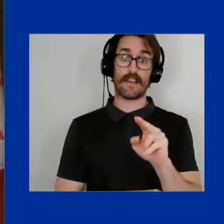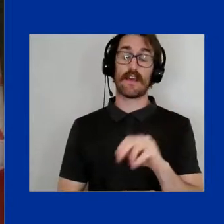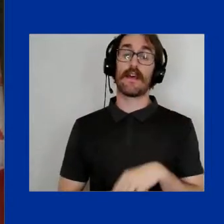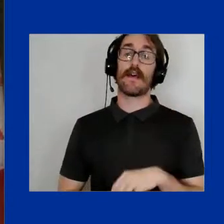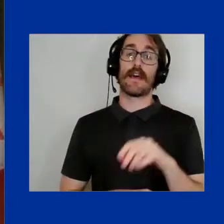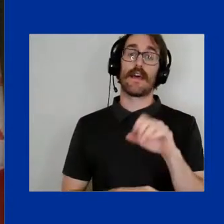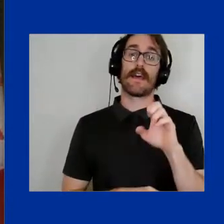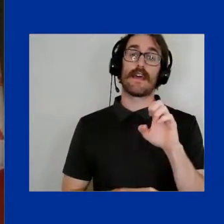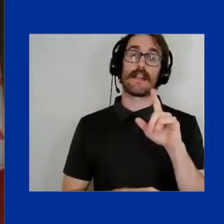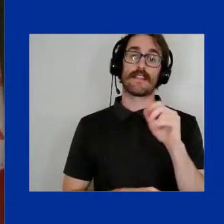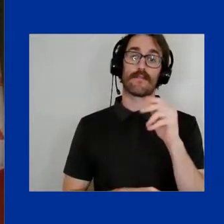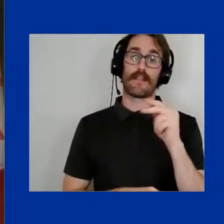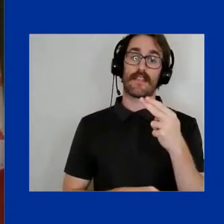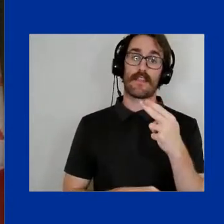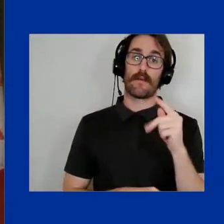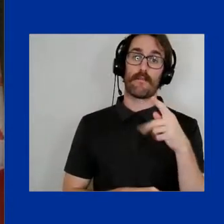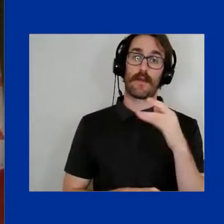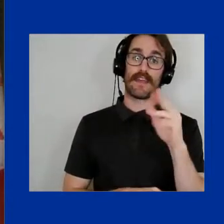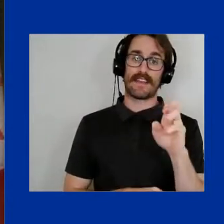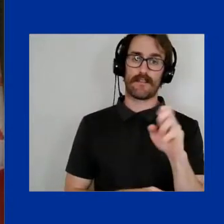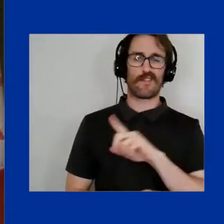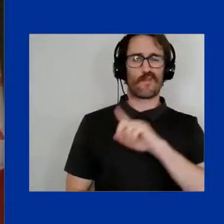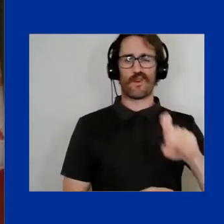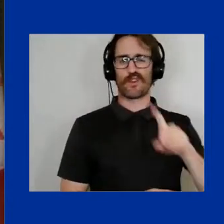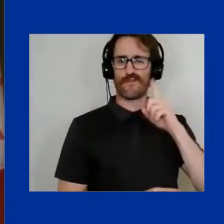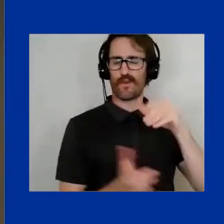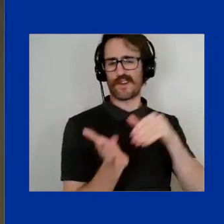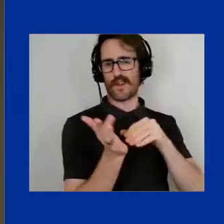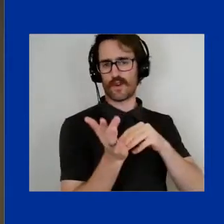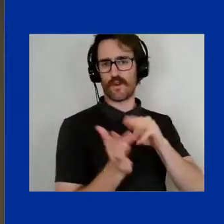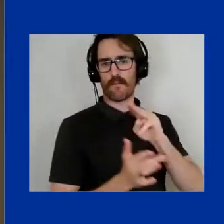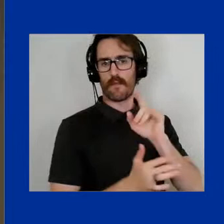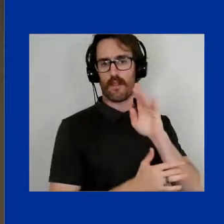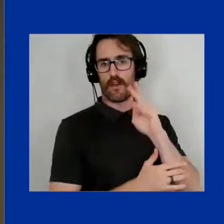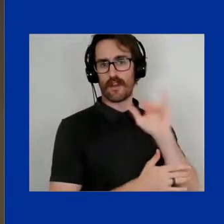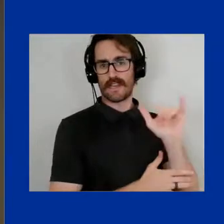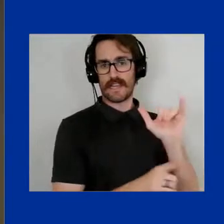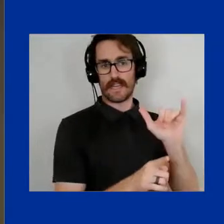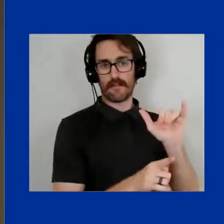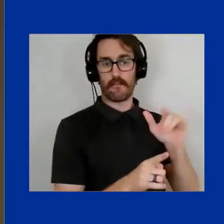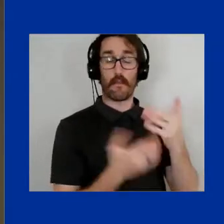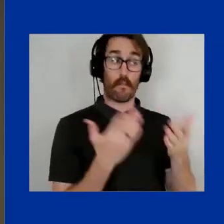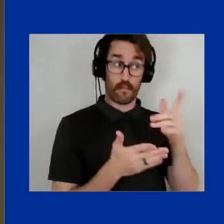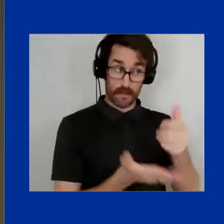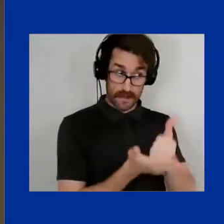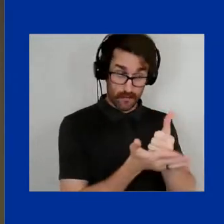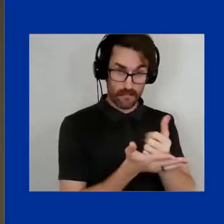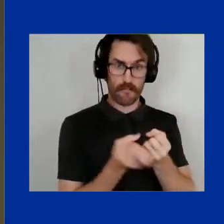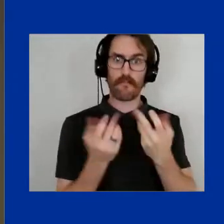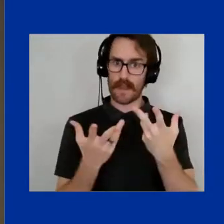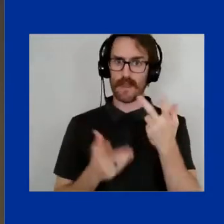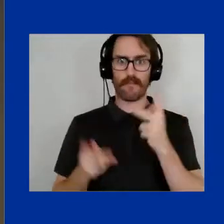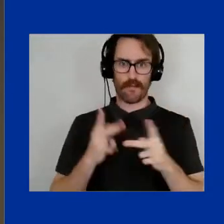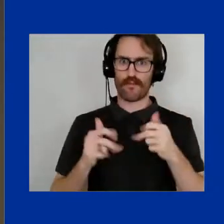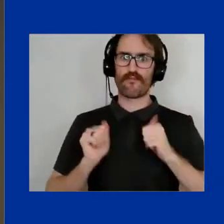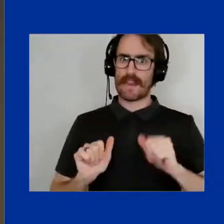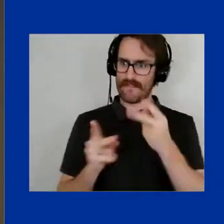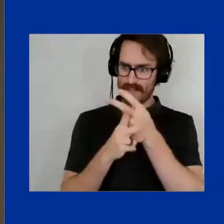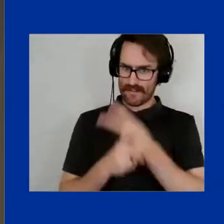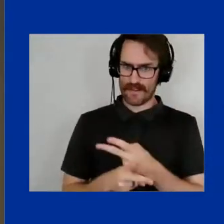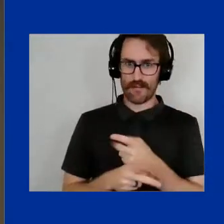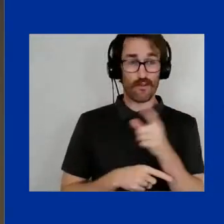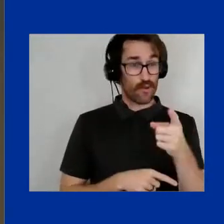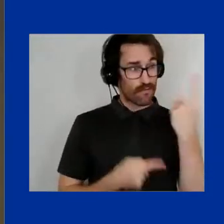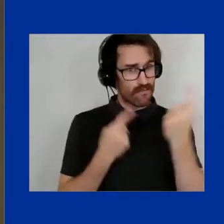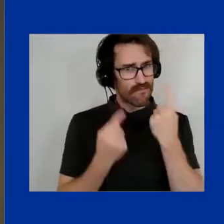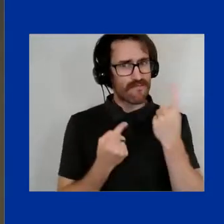you. It's a question for Dr. Malachny. Hoping you can help with this because many reporters have been trying to figure it out this week. Do you understand